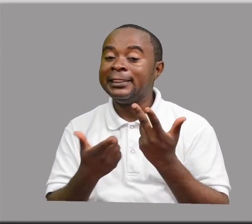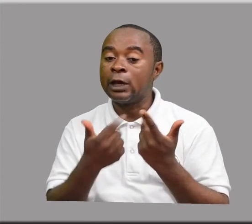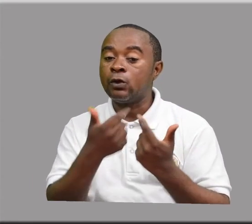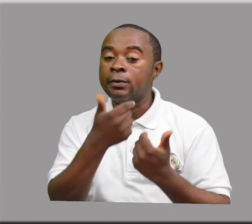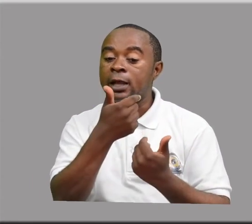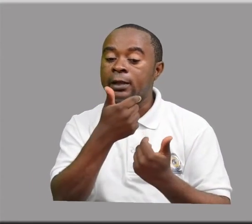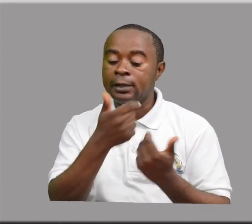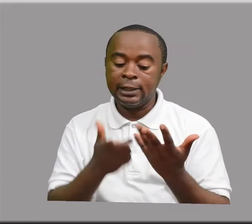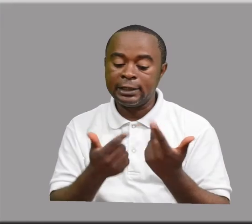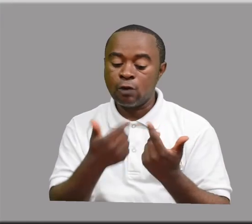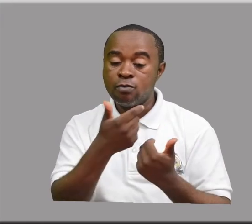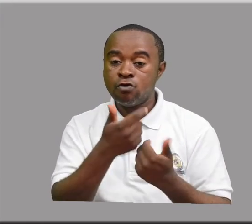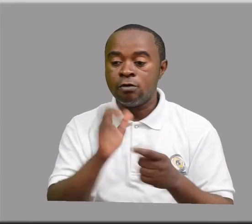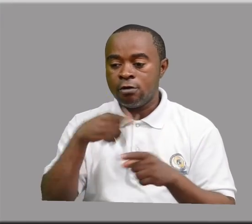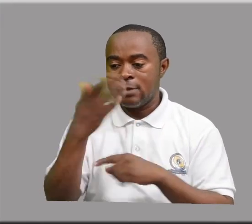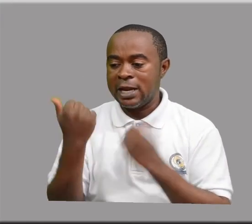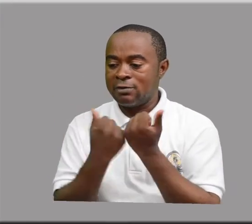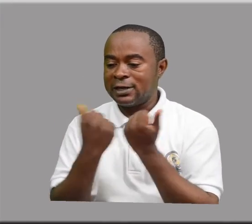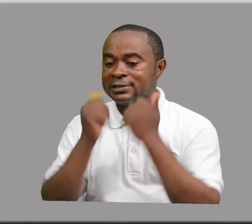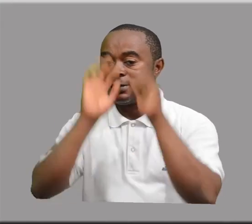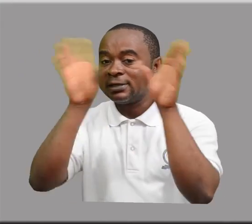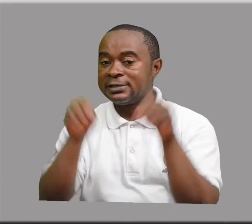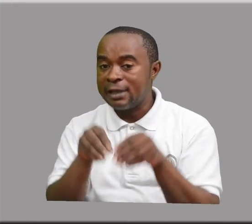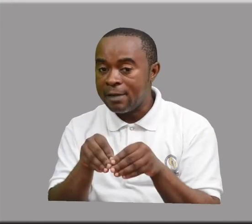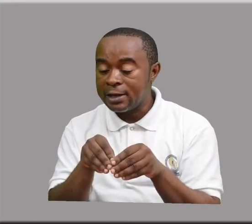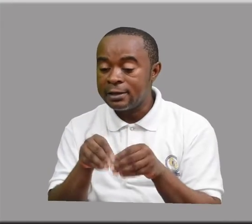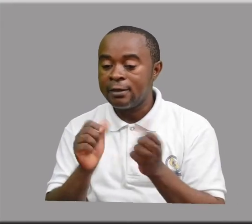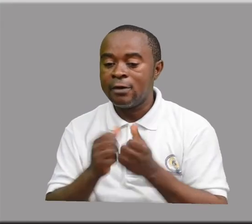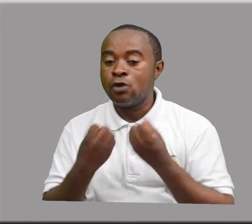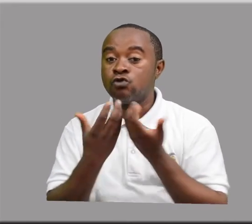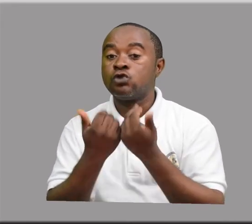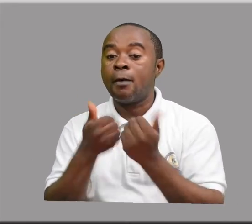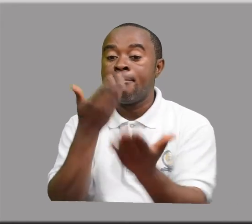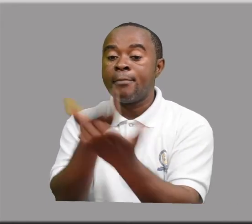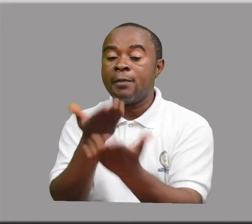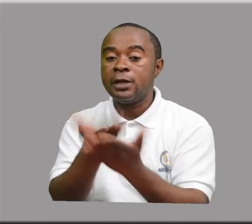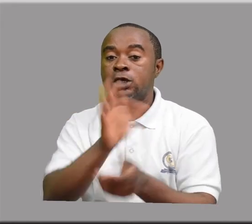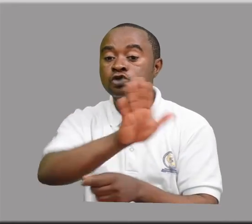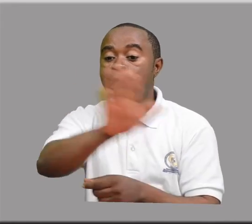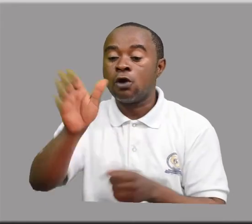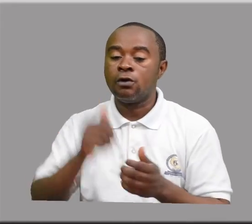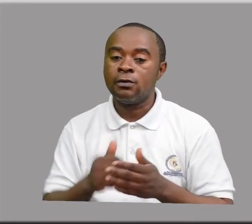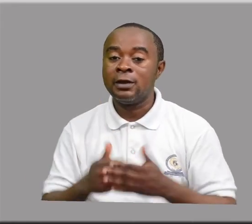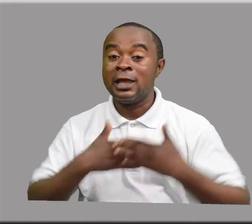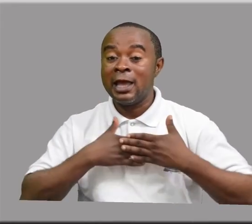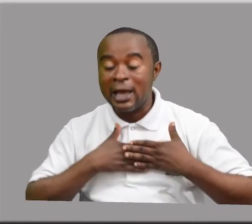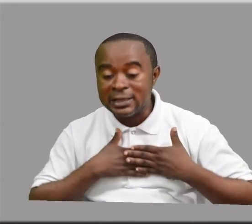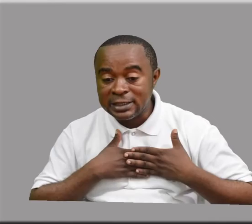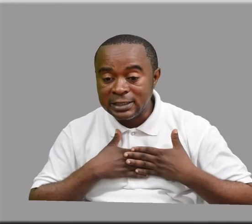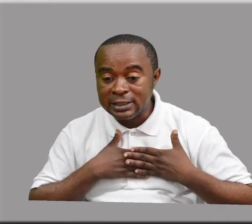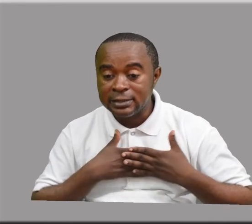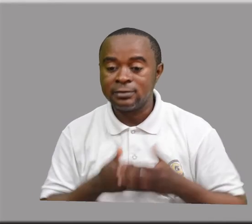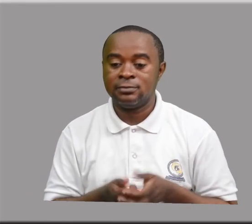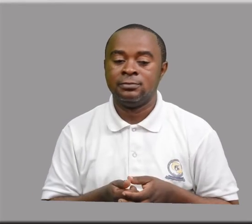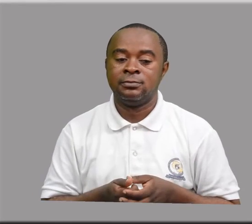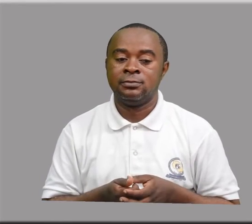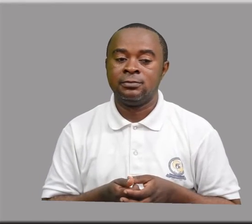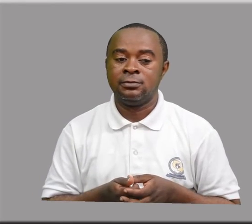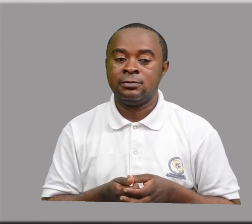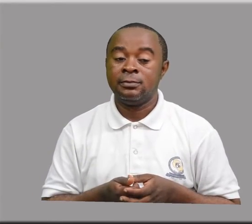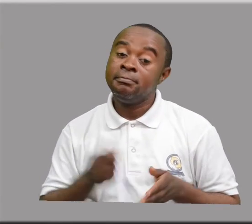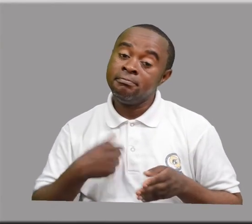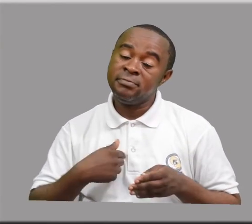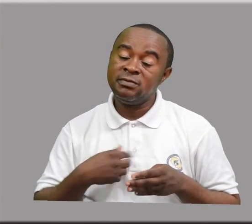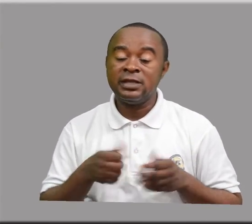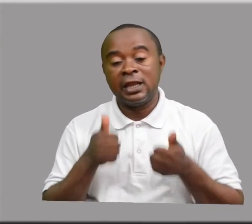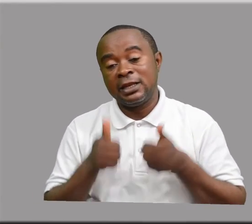After there, then you make a summary and recommendation. Thank you very much for listening,